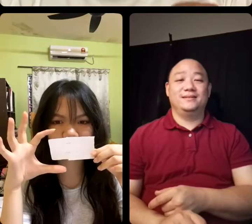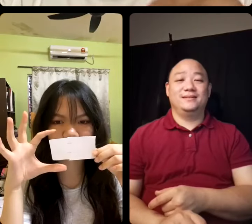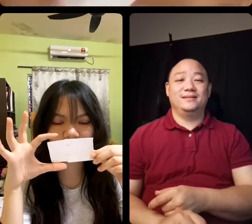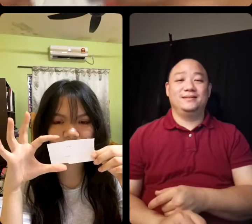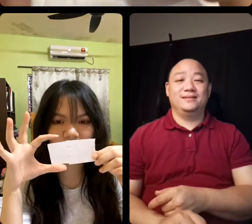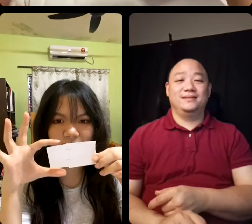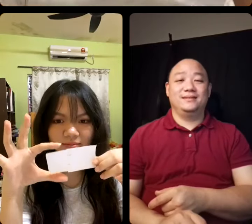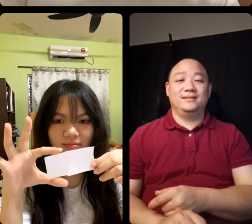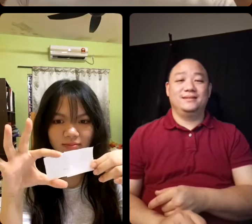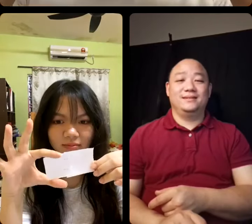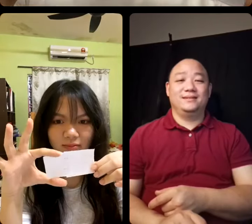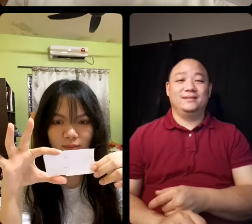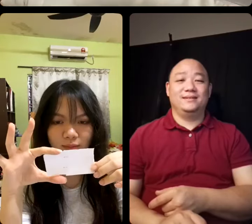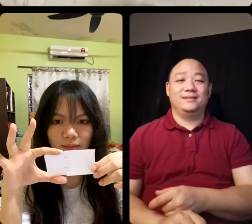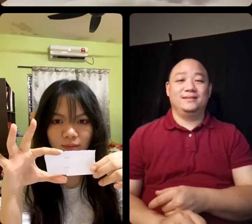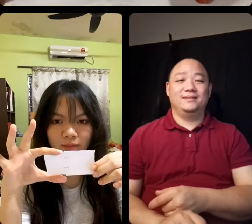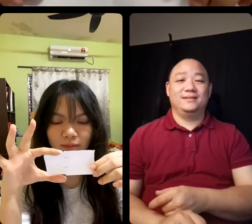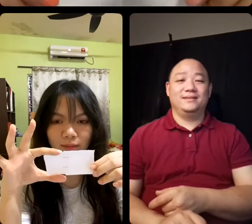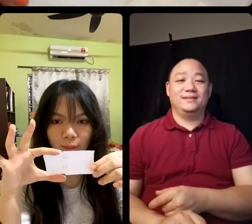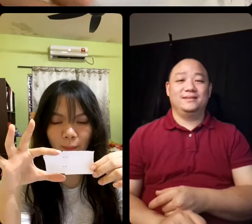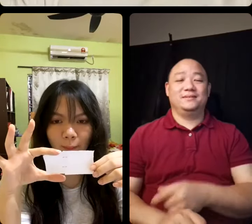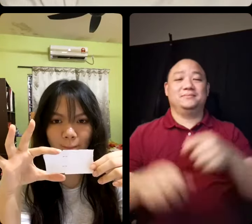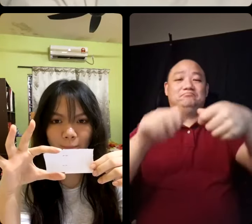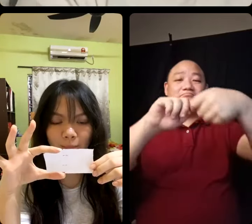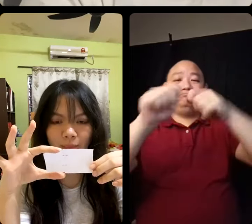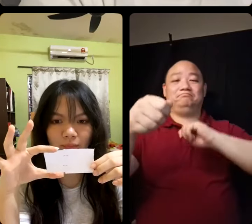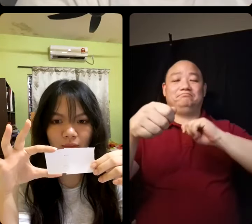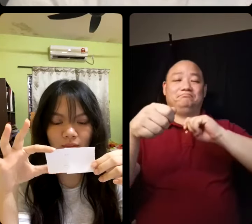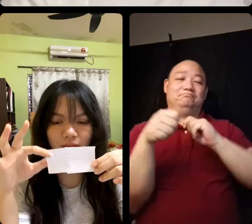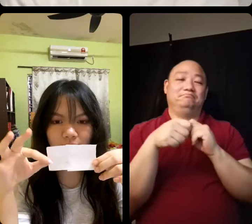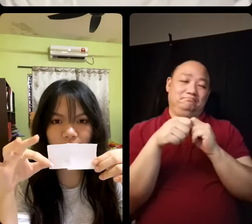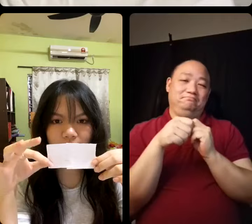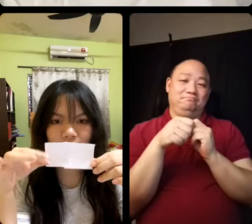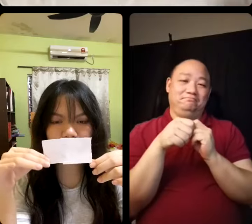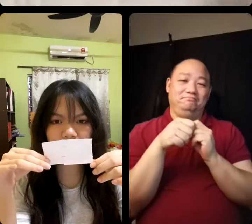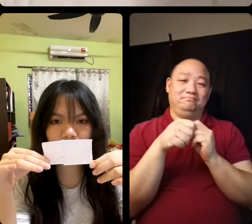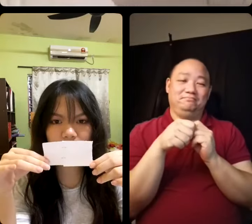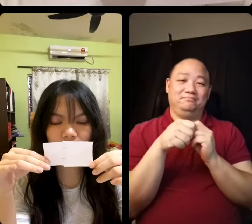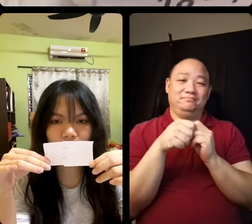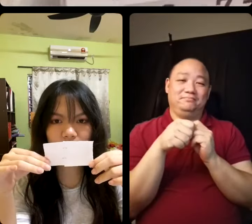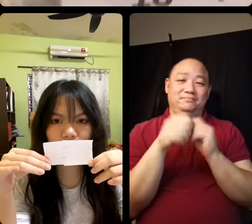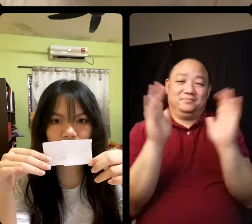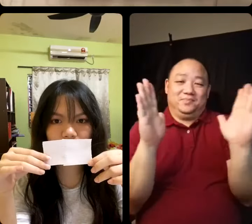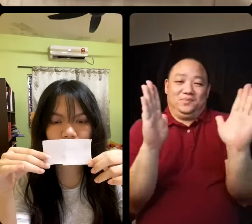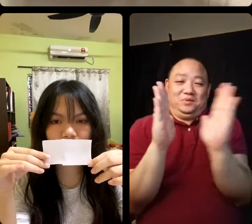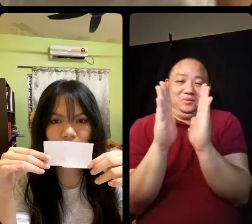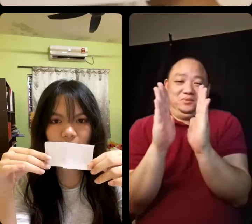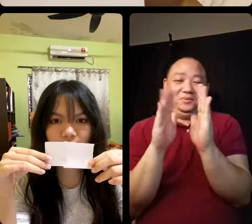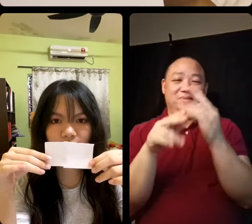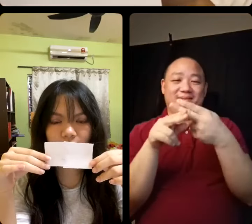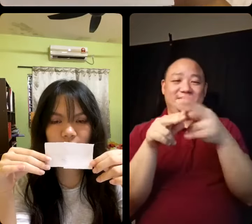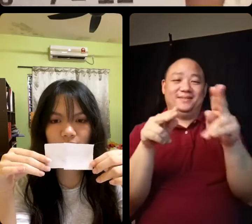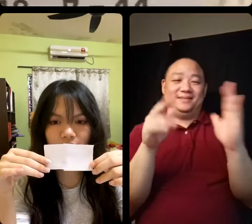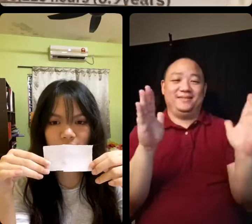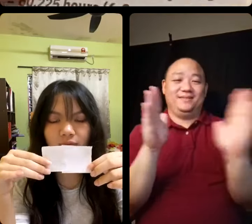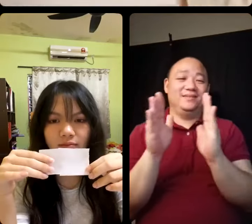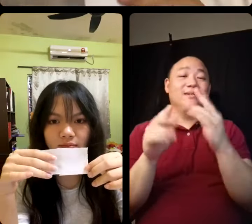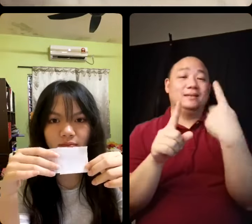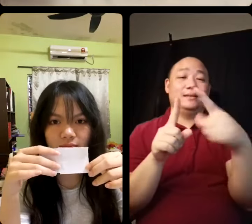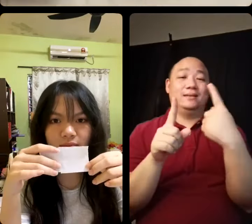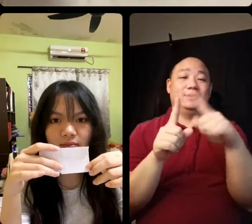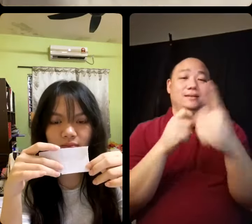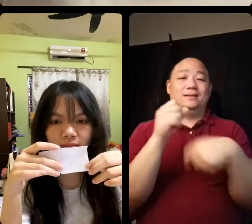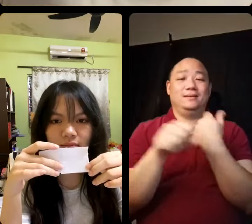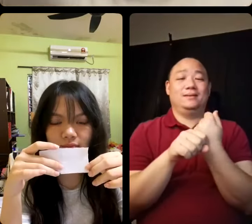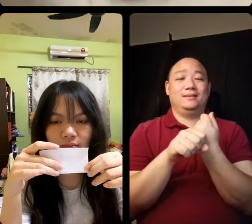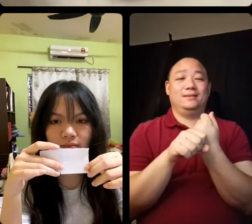Okay, let's take off my 7 cm. And everyone, guess what? I still left around